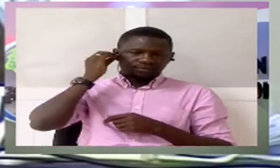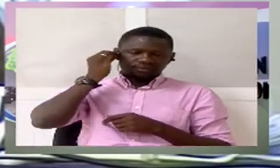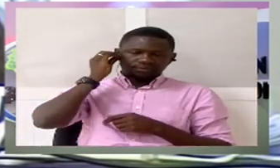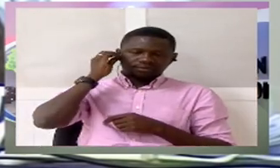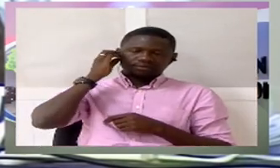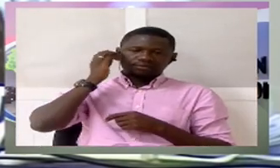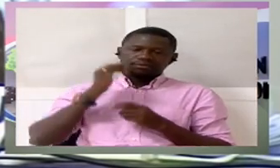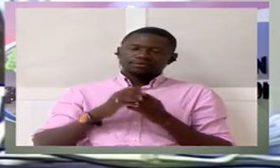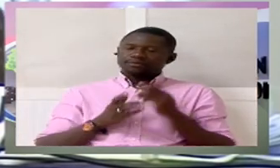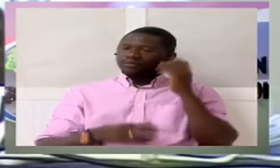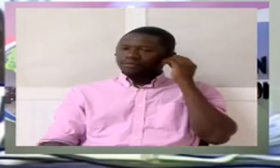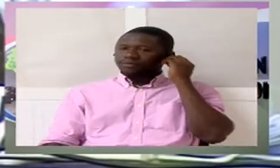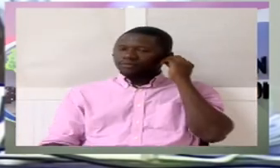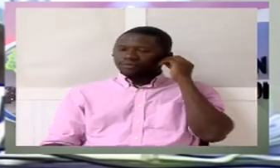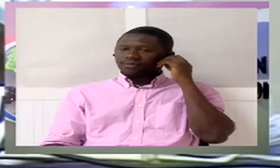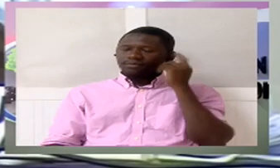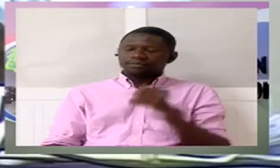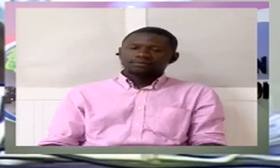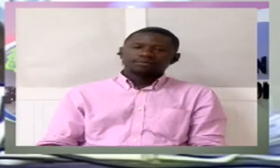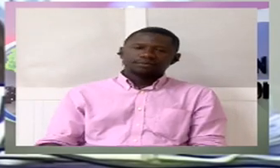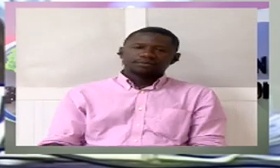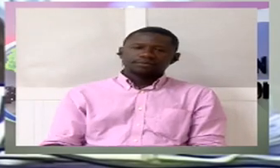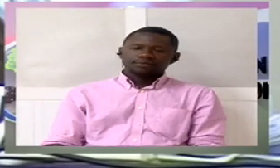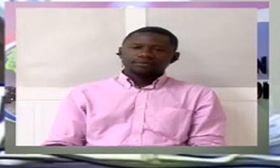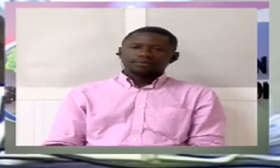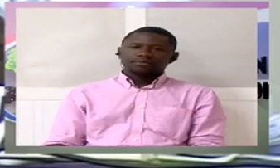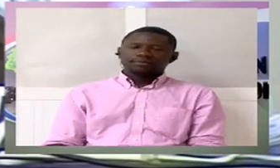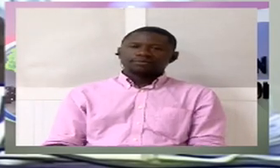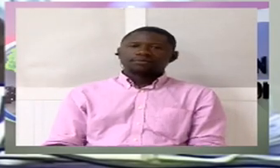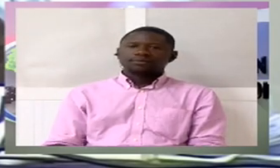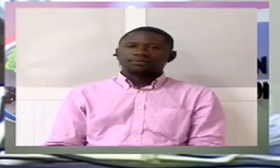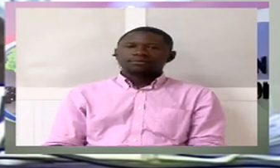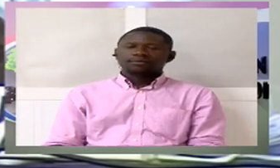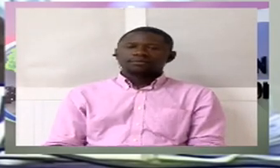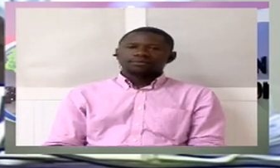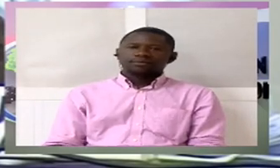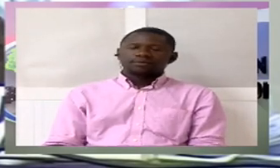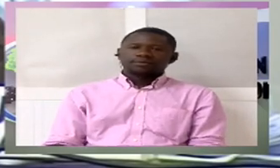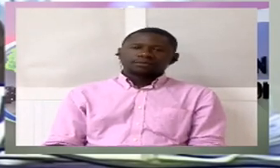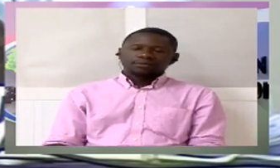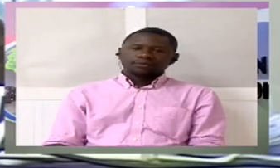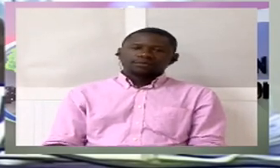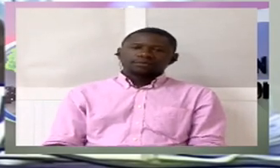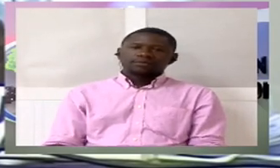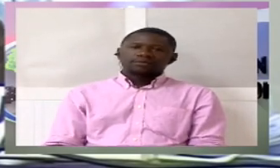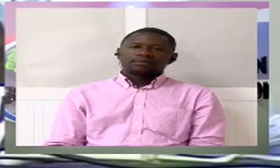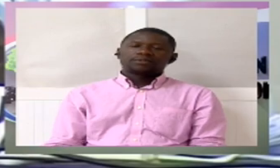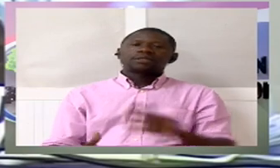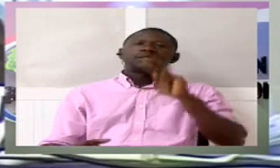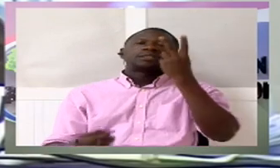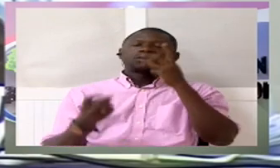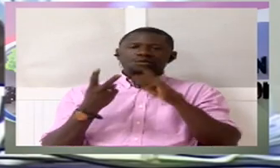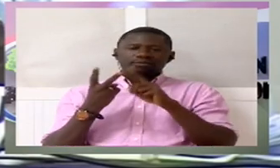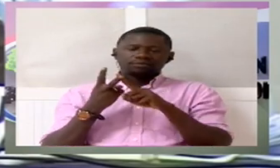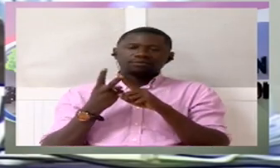yenna nyin kanunte banko ya mara ya samba anyama kairo nin tenkumuni yirwa kan. Second,